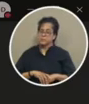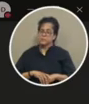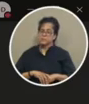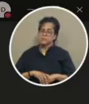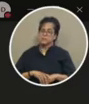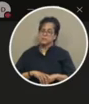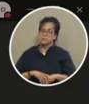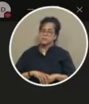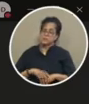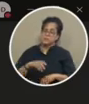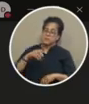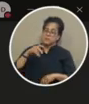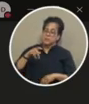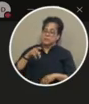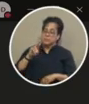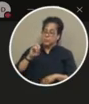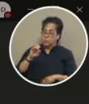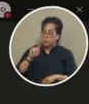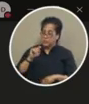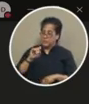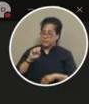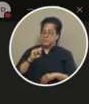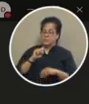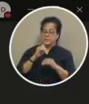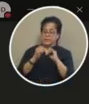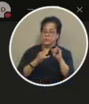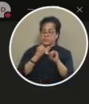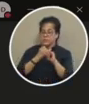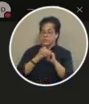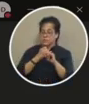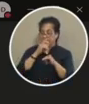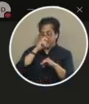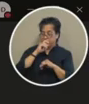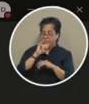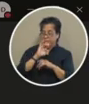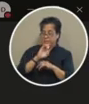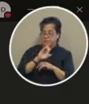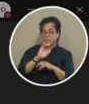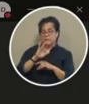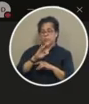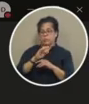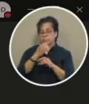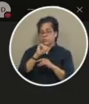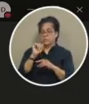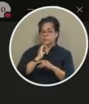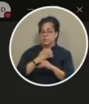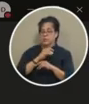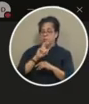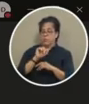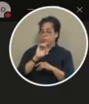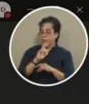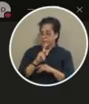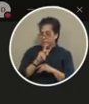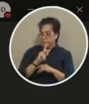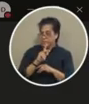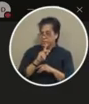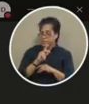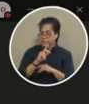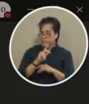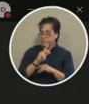The protest was from International Eagle, Inc. They were protesting our ranking on